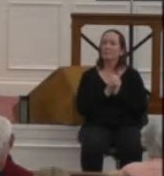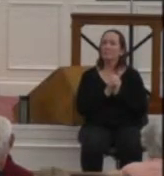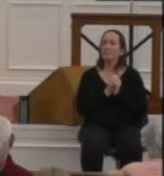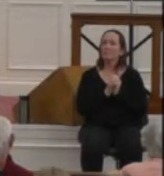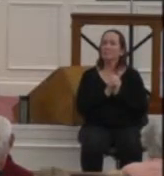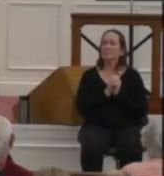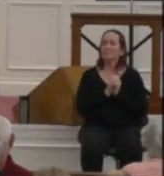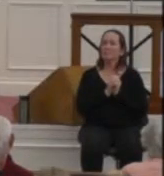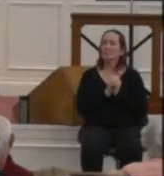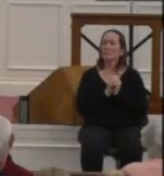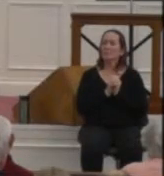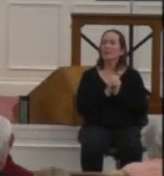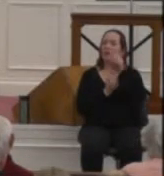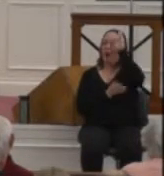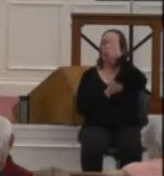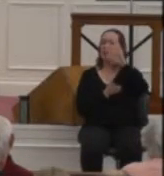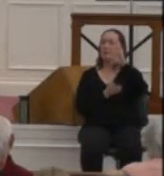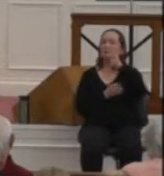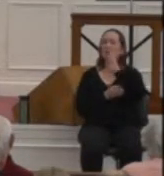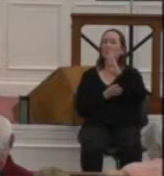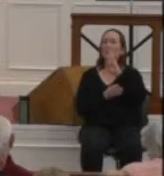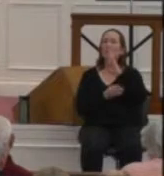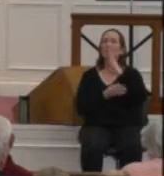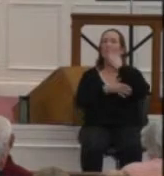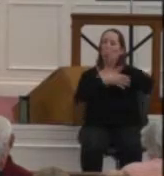and that is the privilege to be born again.